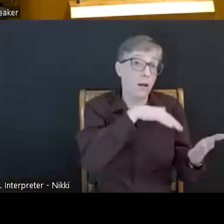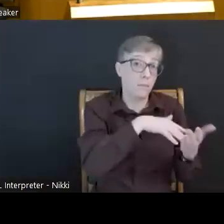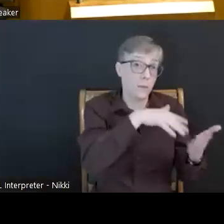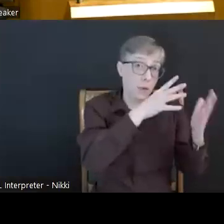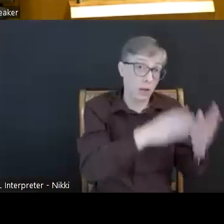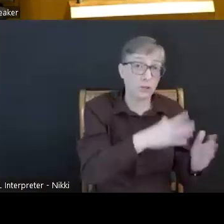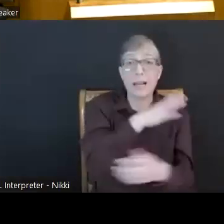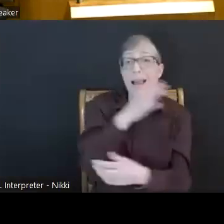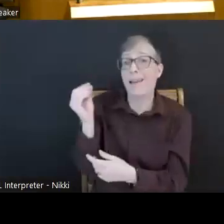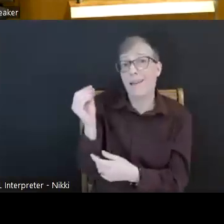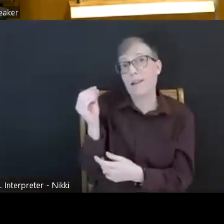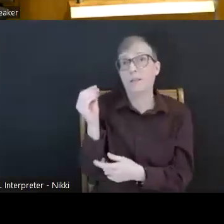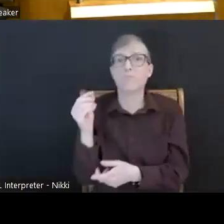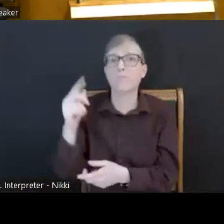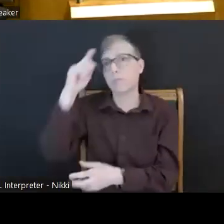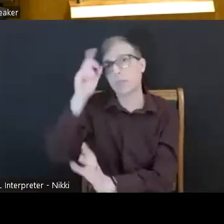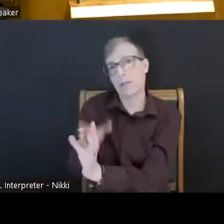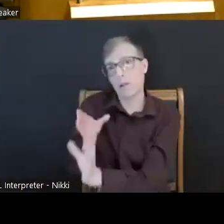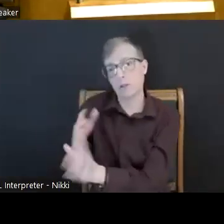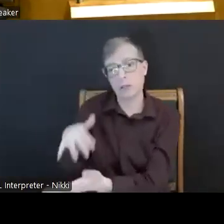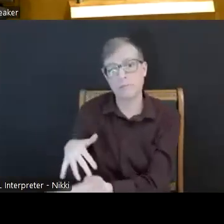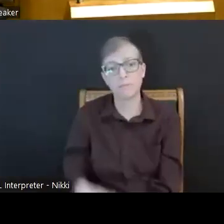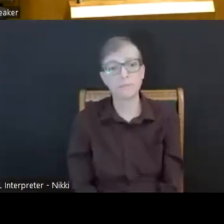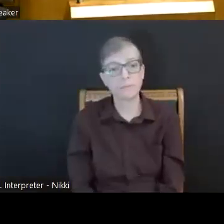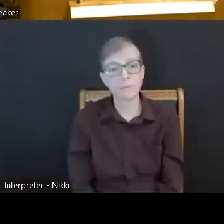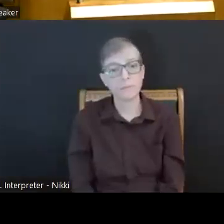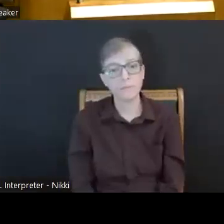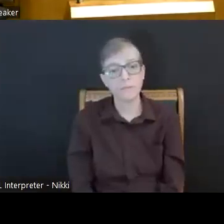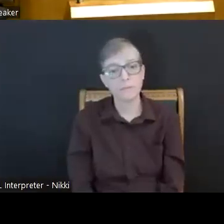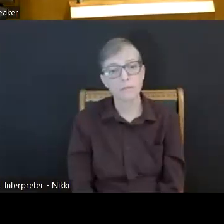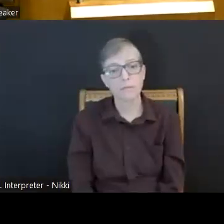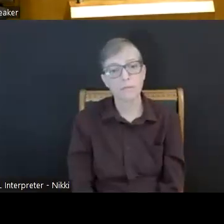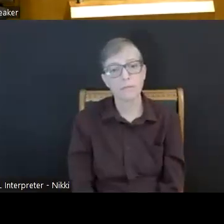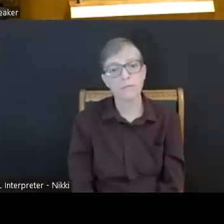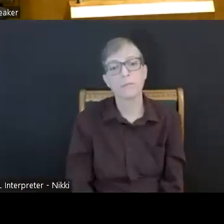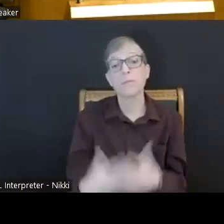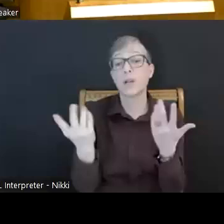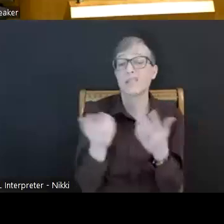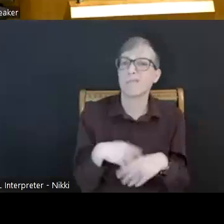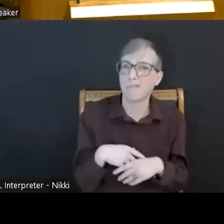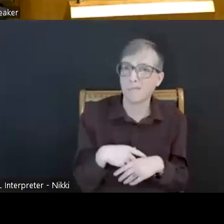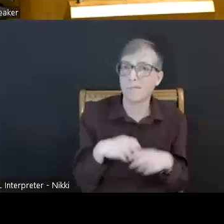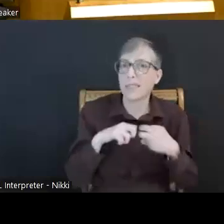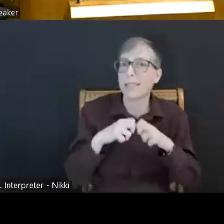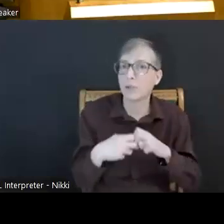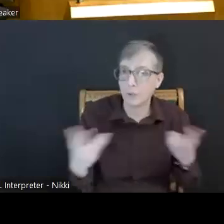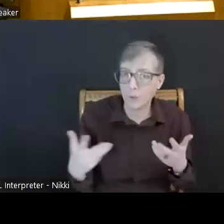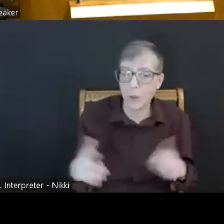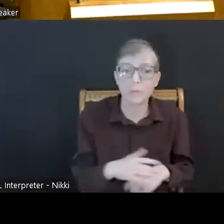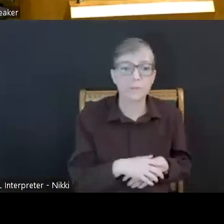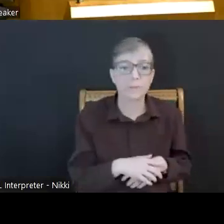were some of the issues that were raised. One is there is a limited awareness of mental health needs among eye care providers.